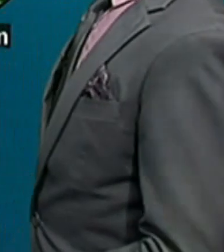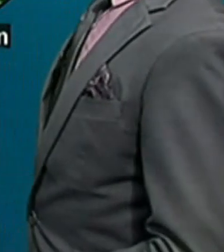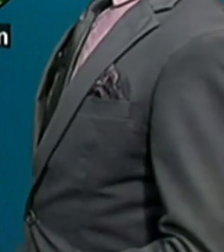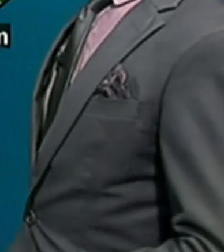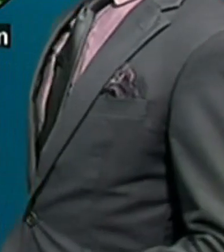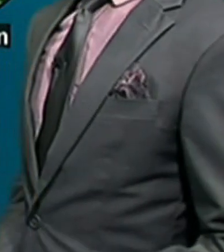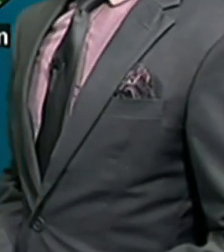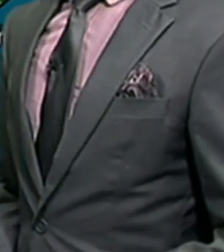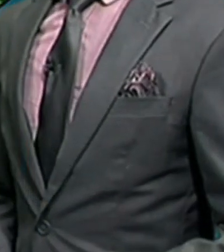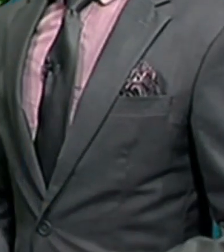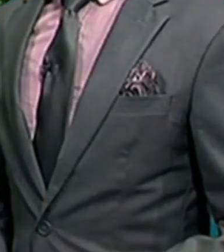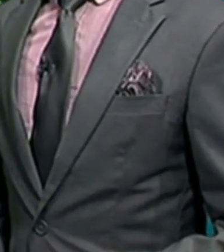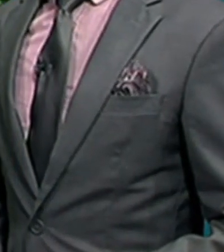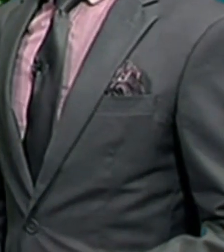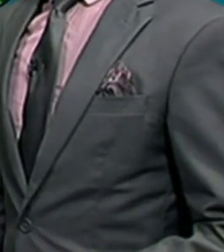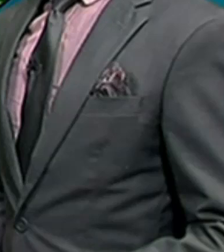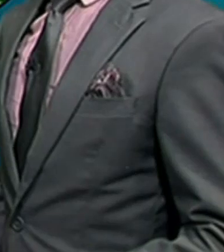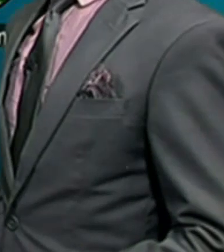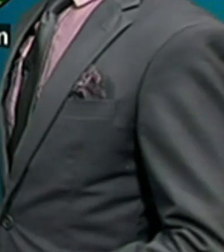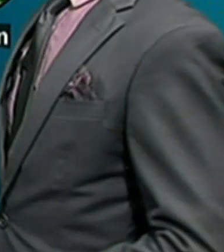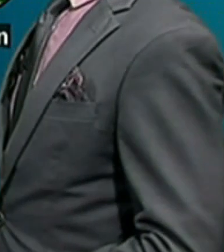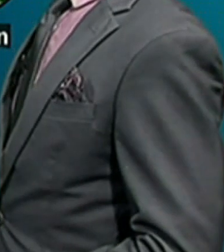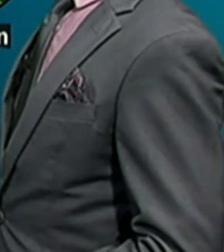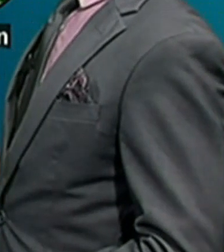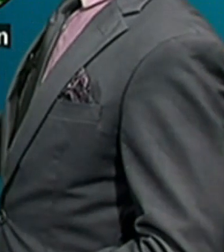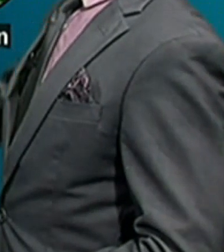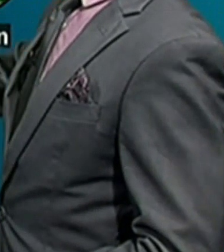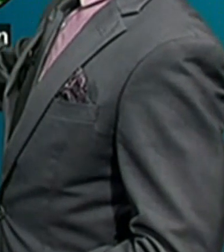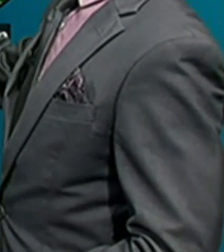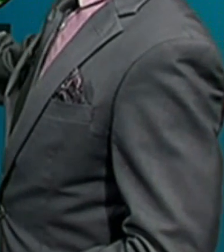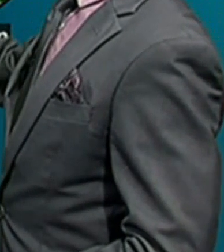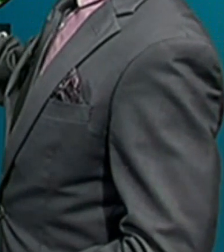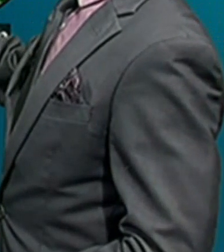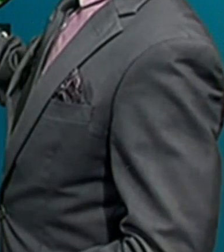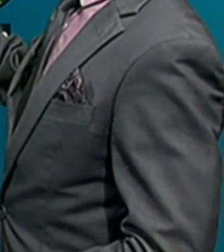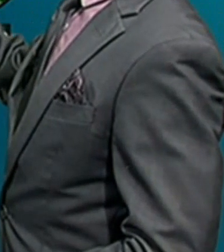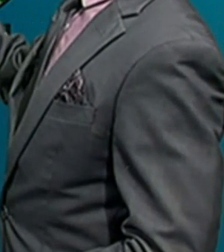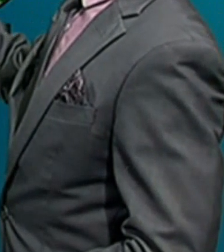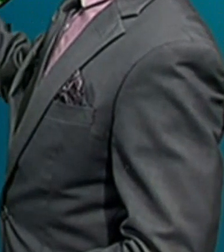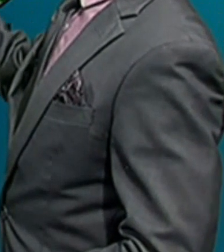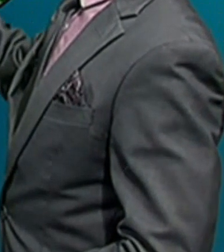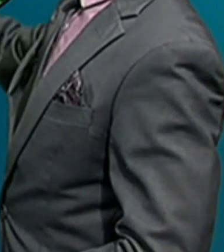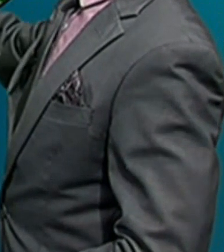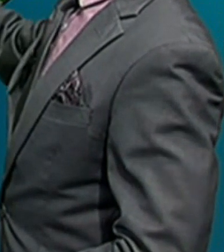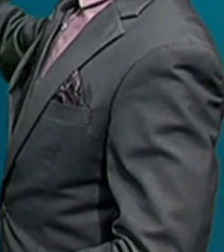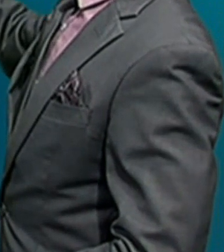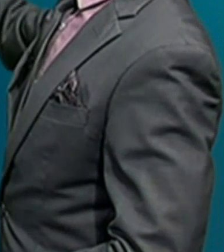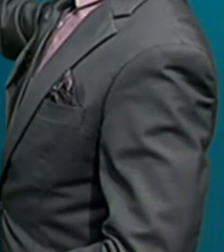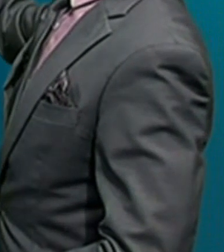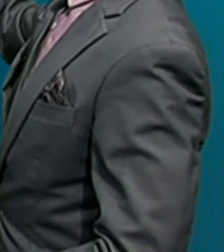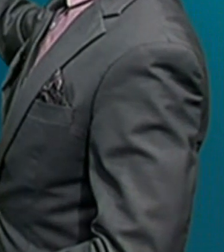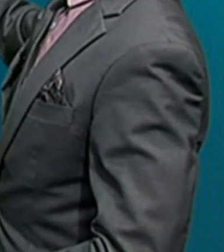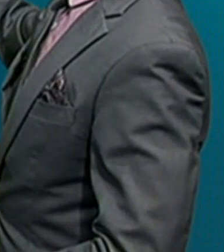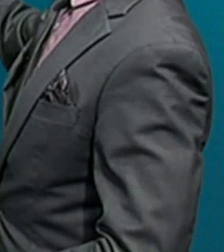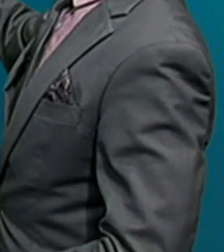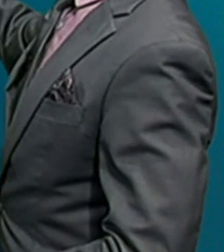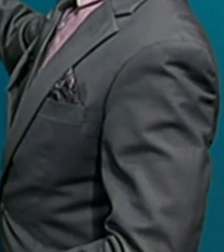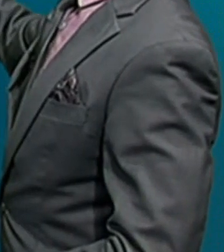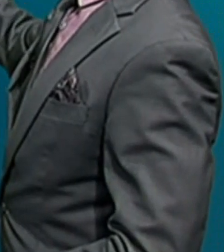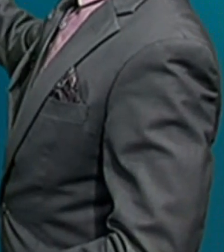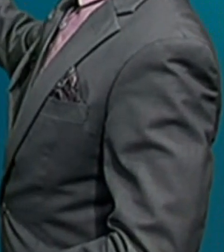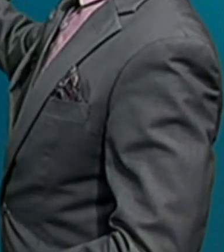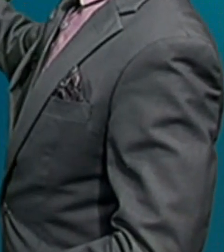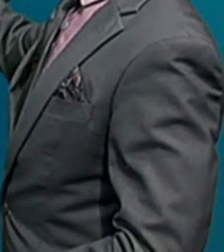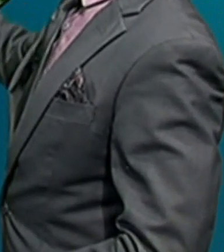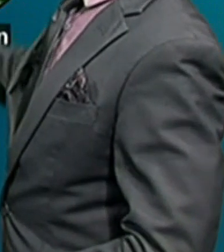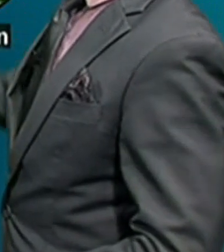gomme re lebelela temošo yeo tlišago ke bakakanyo ya boso ba re bontšha ka dipula tša matlakadibe bogare bja province ya Gauteng le wena go ka province ya Limpopo